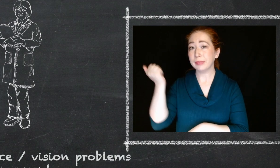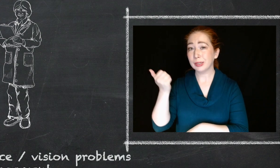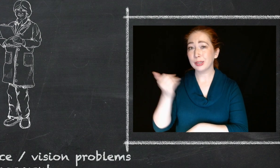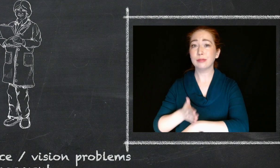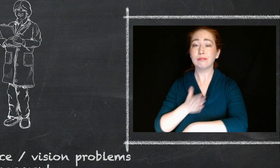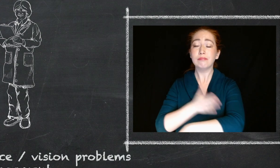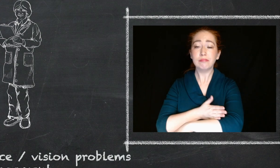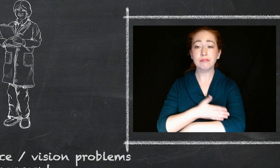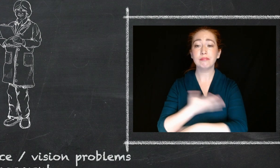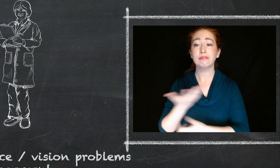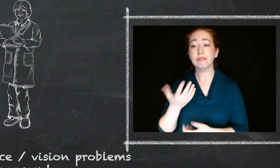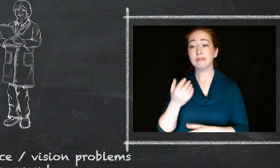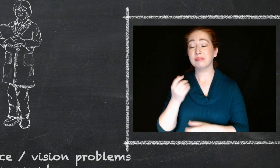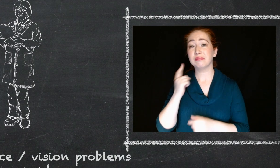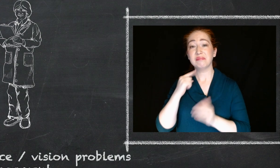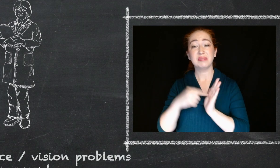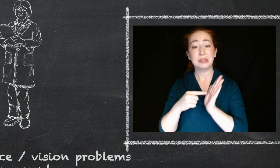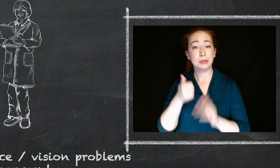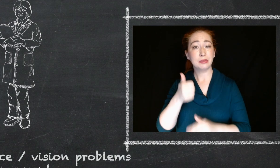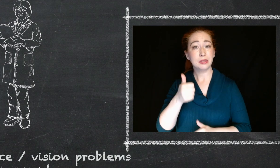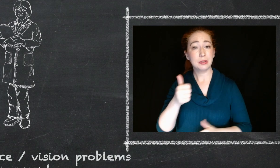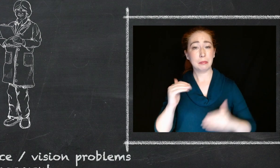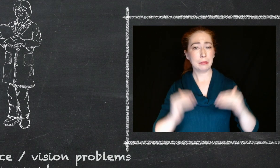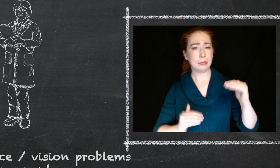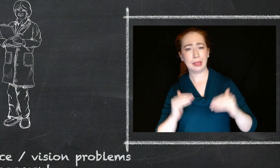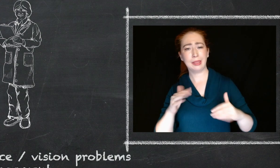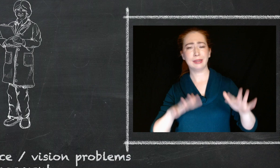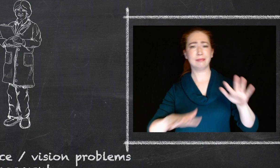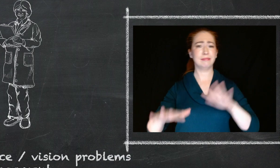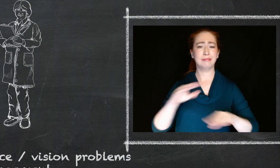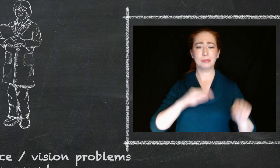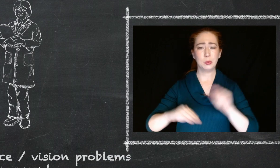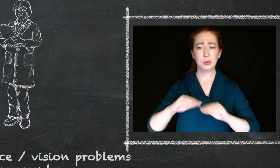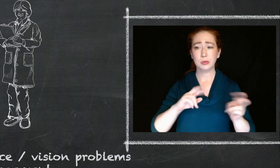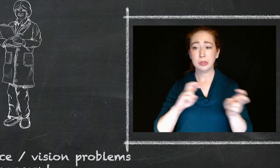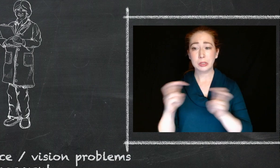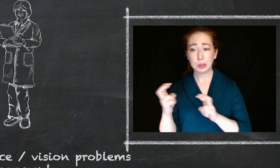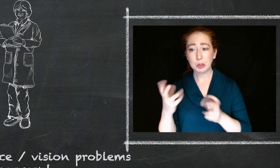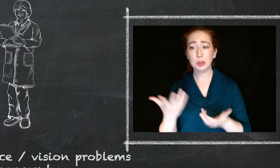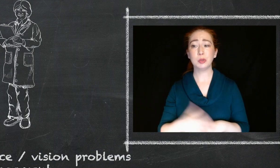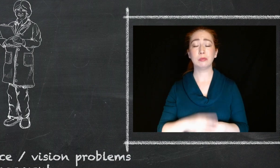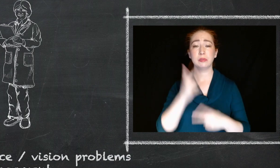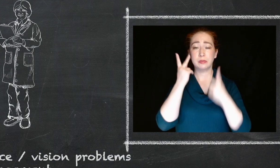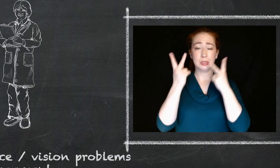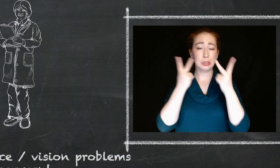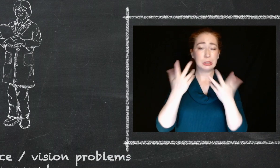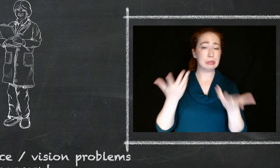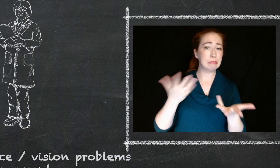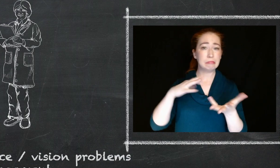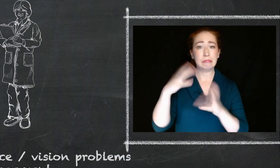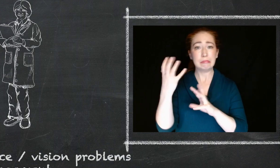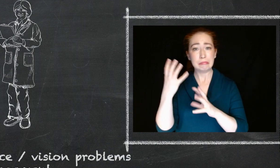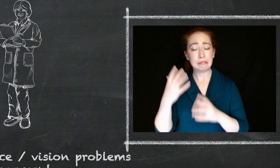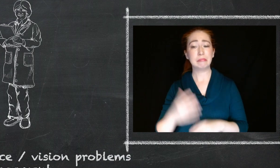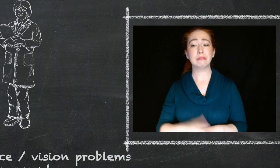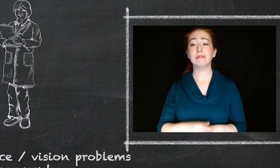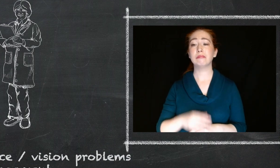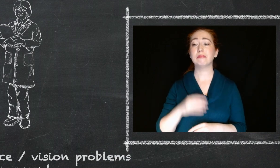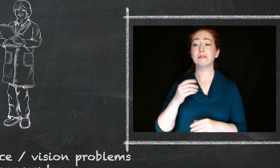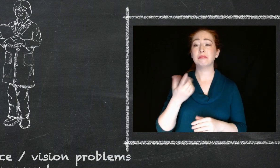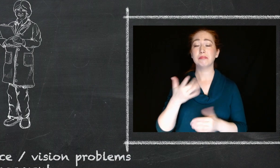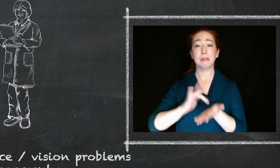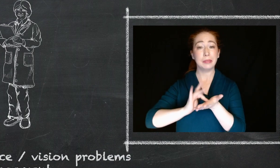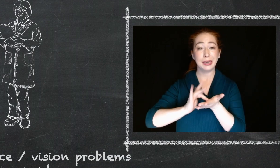if you have mobility, balance, or vision issues that may increase your fall risk or impair your driving